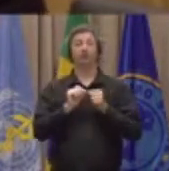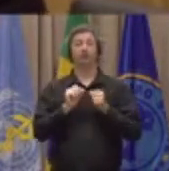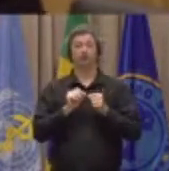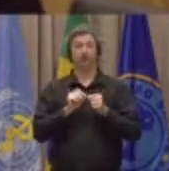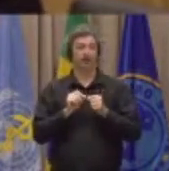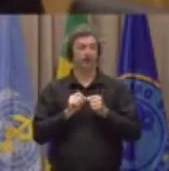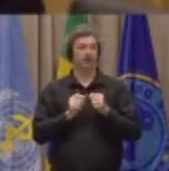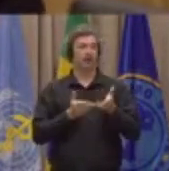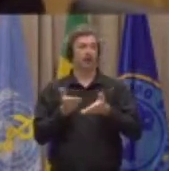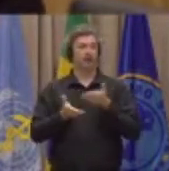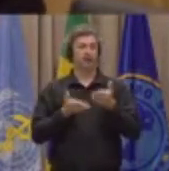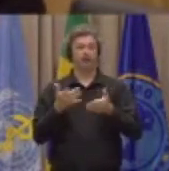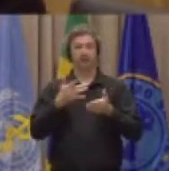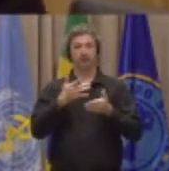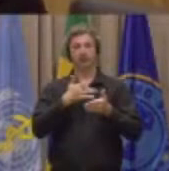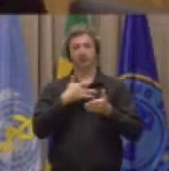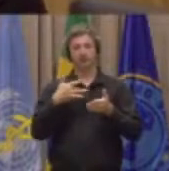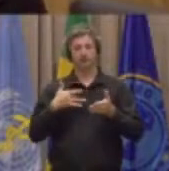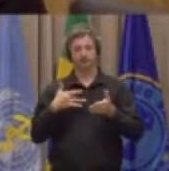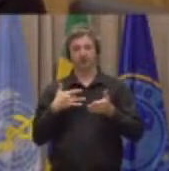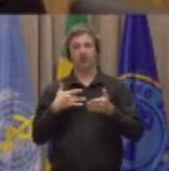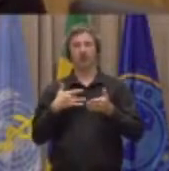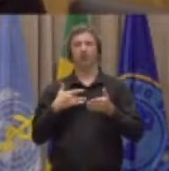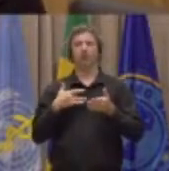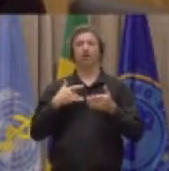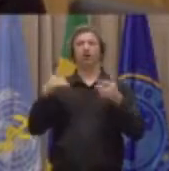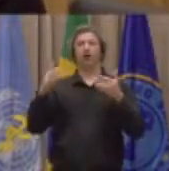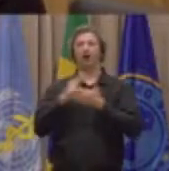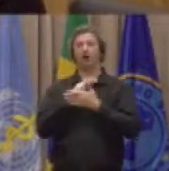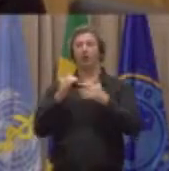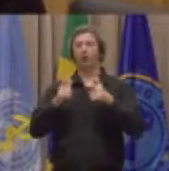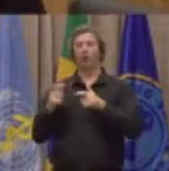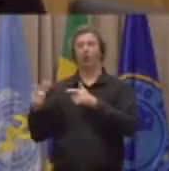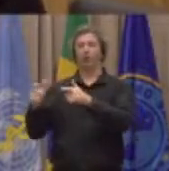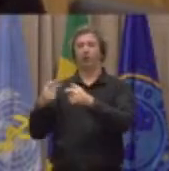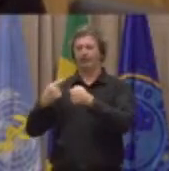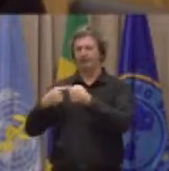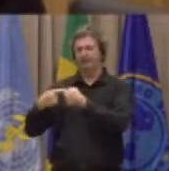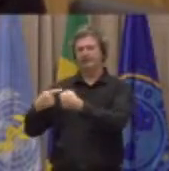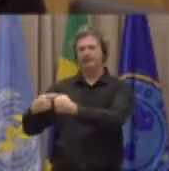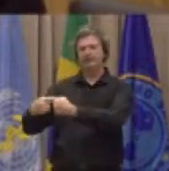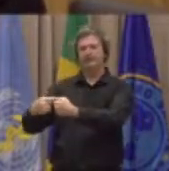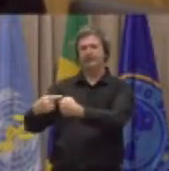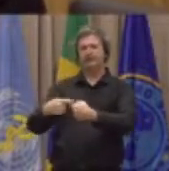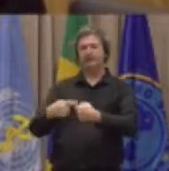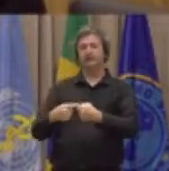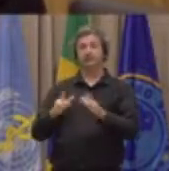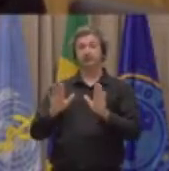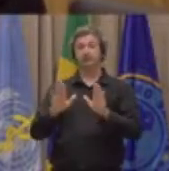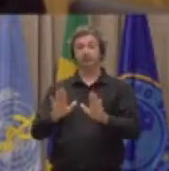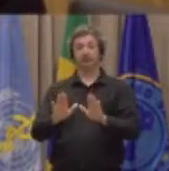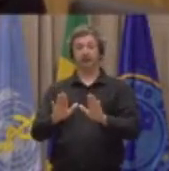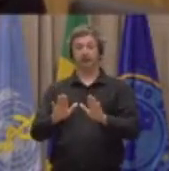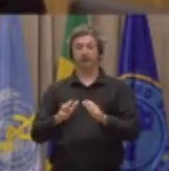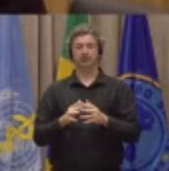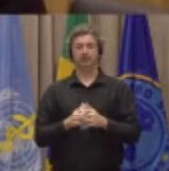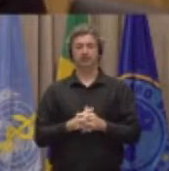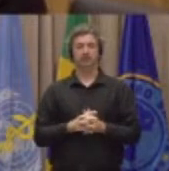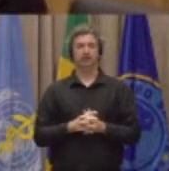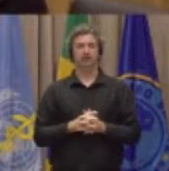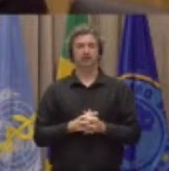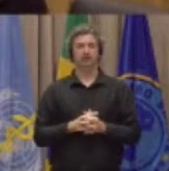What happened to the primary care in zones where we have